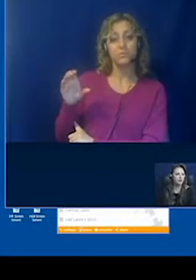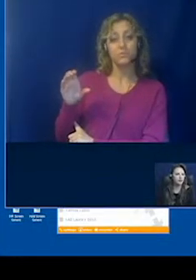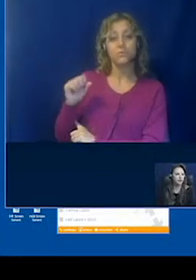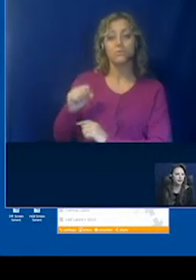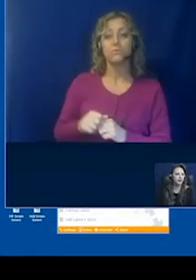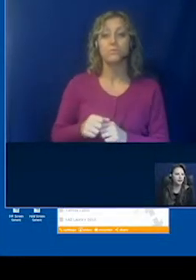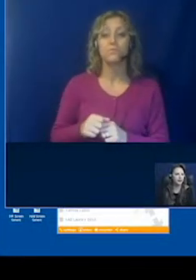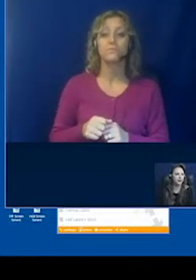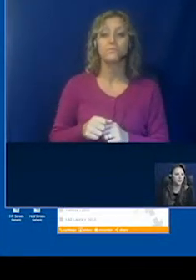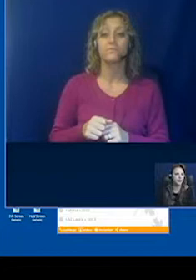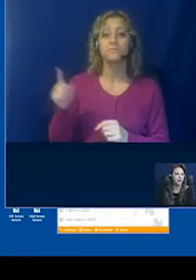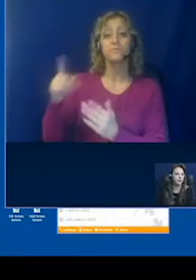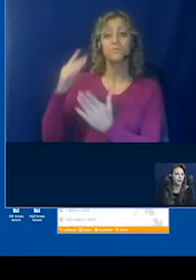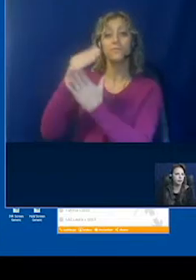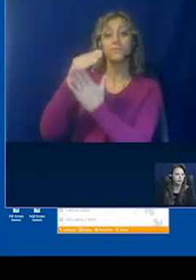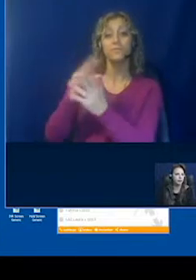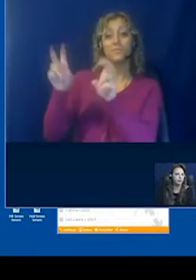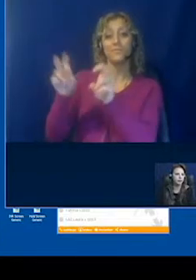are listed as